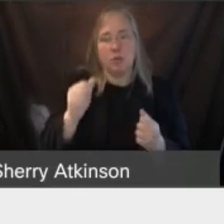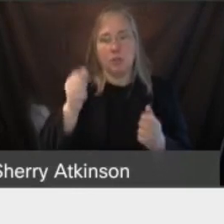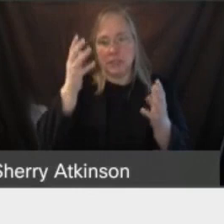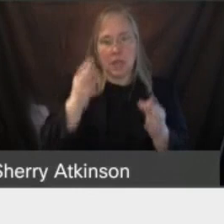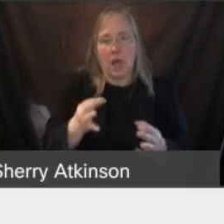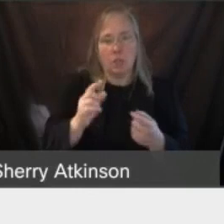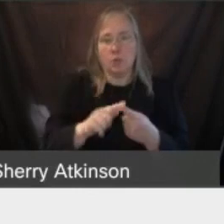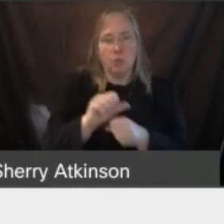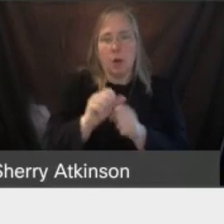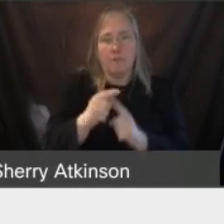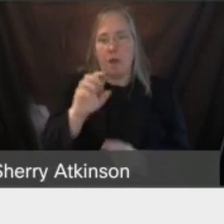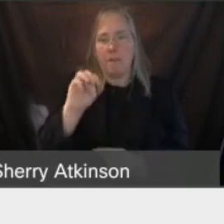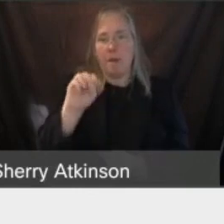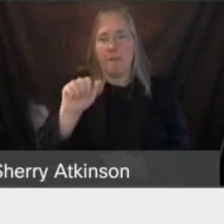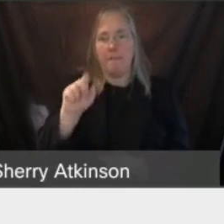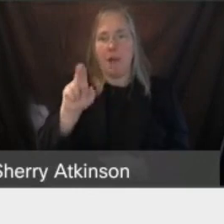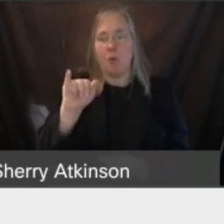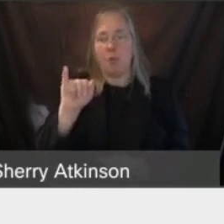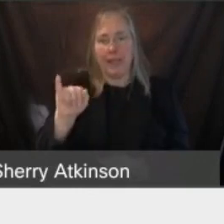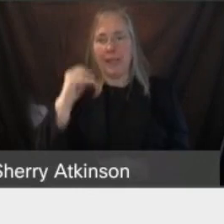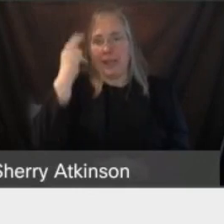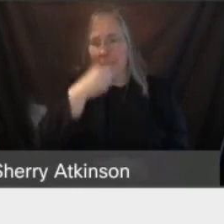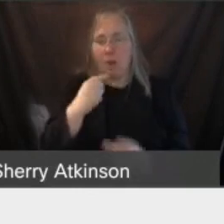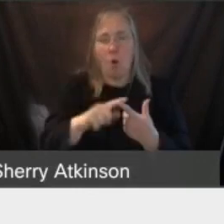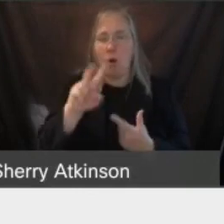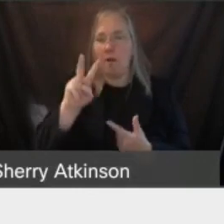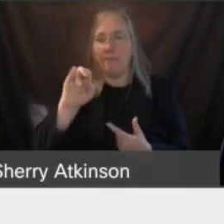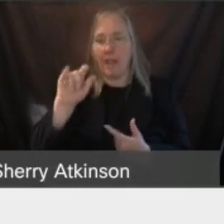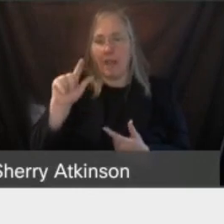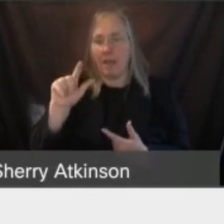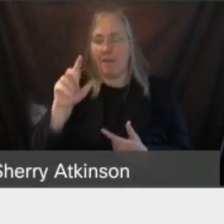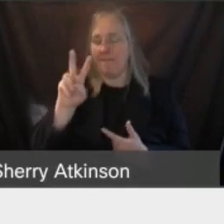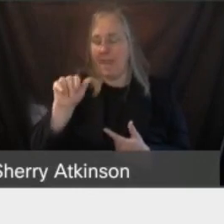Vail or Ocean City or Columbia.